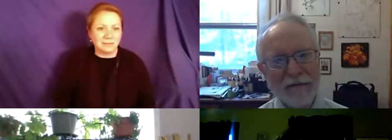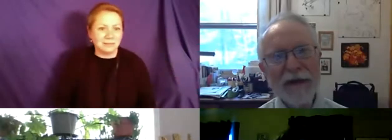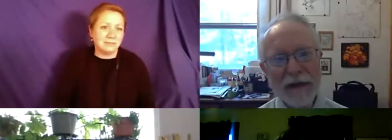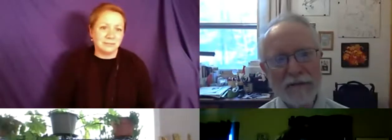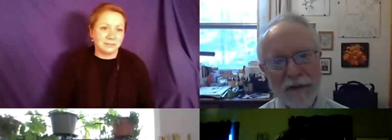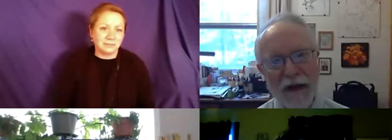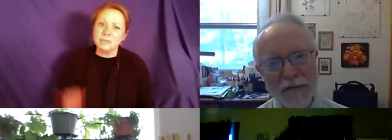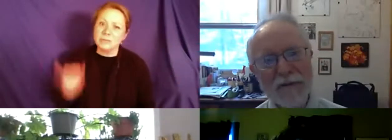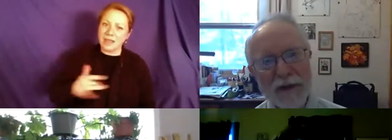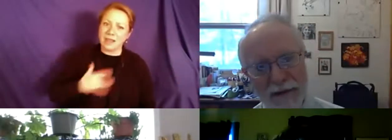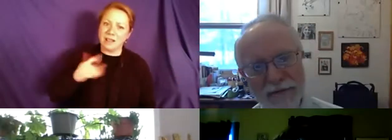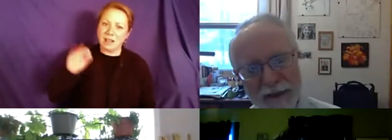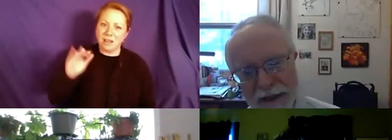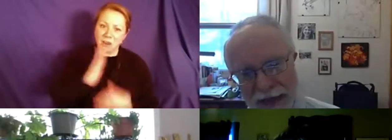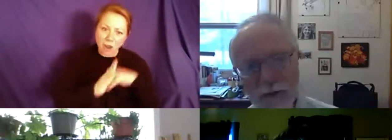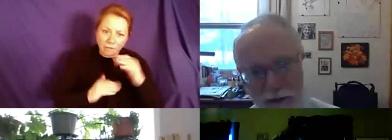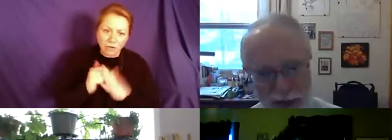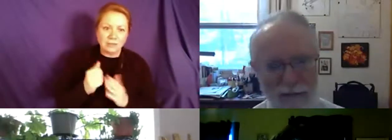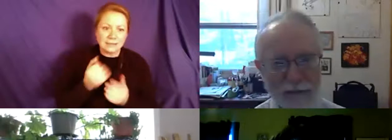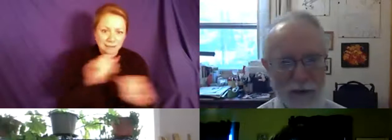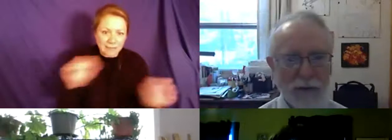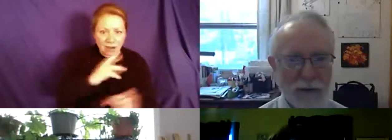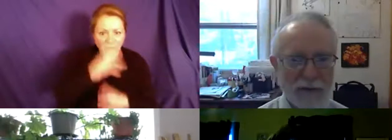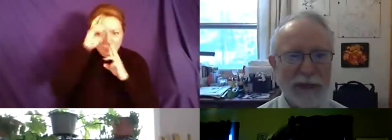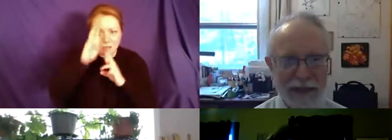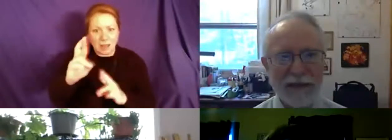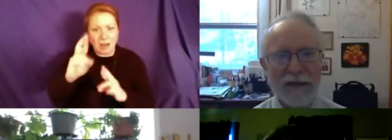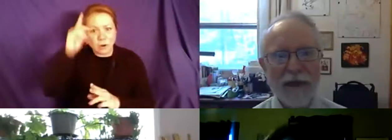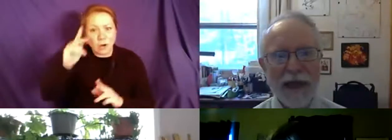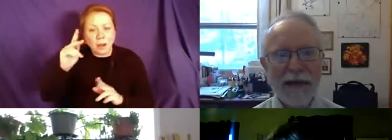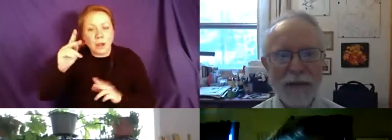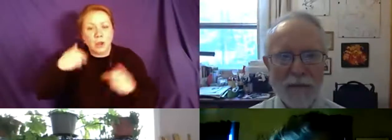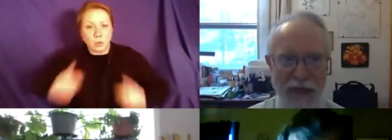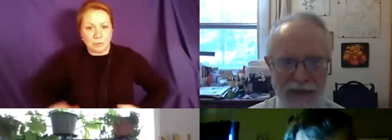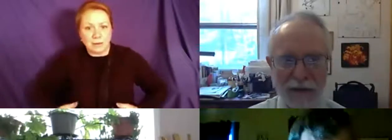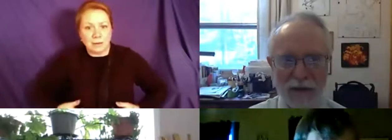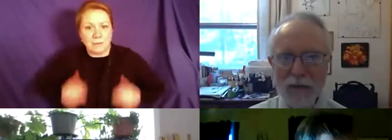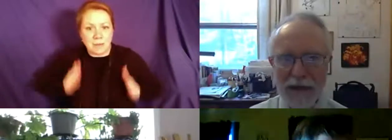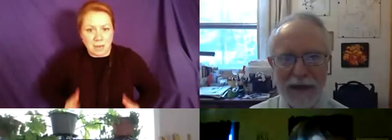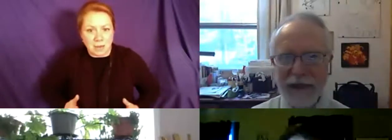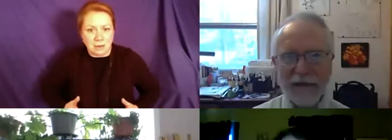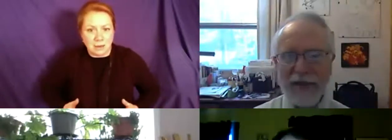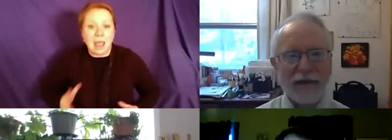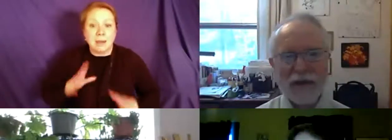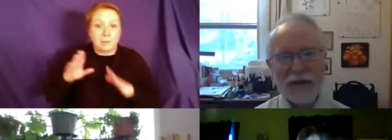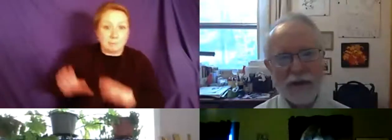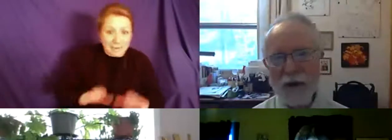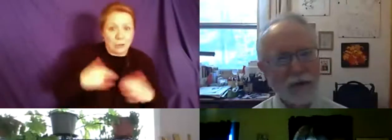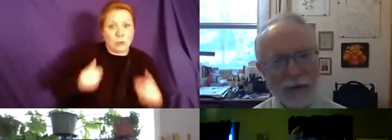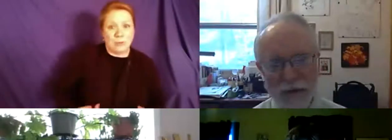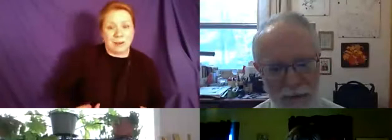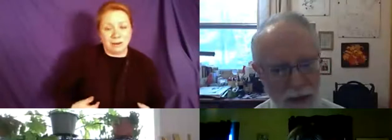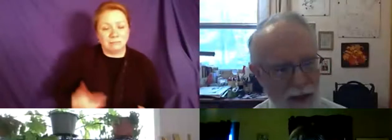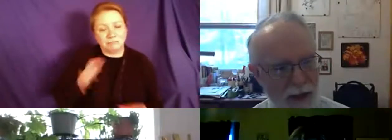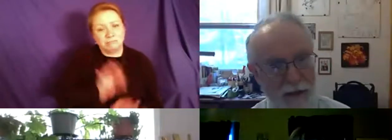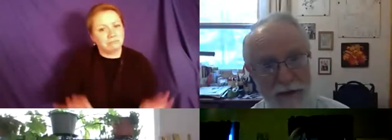The feeling of comfort, safety, and respect for human beings and being human is so